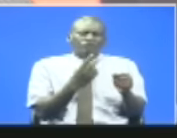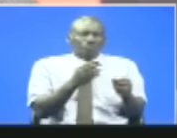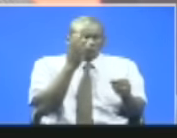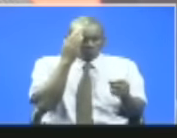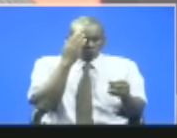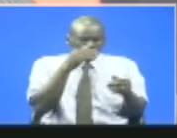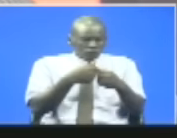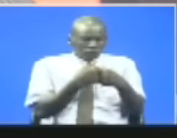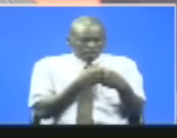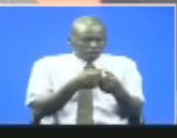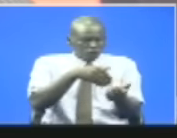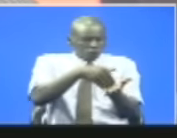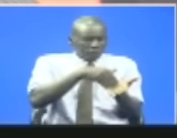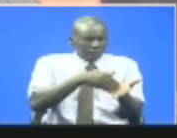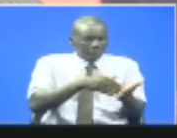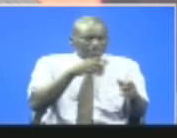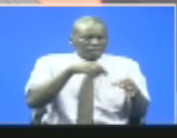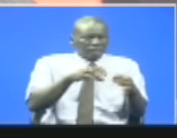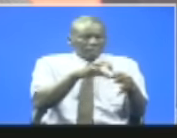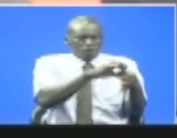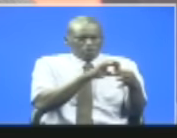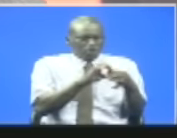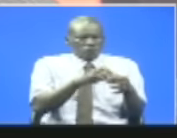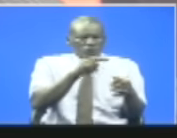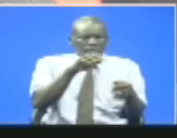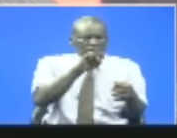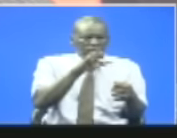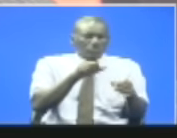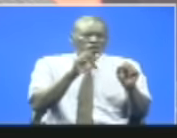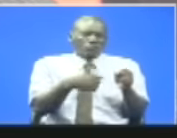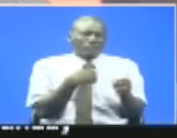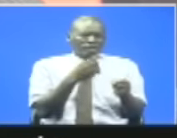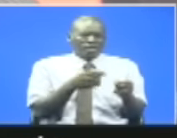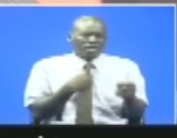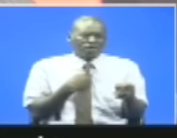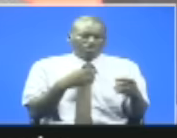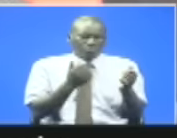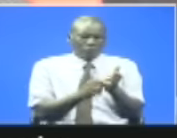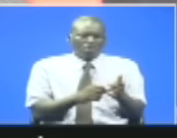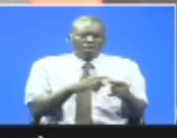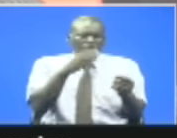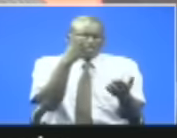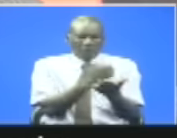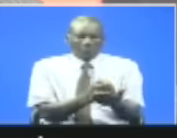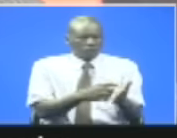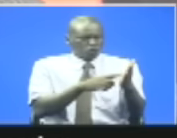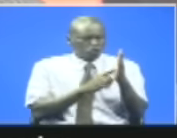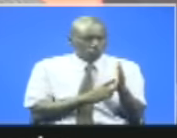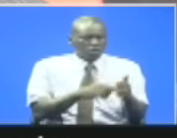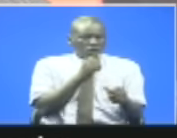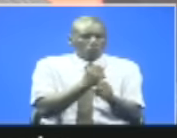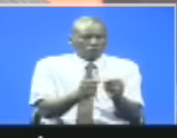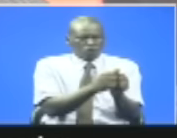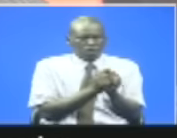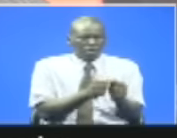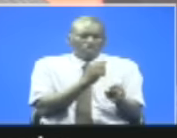cracks in the coalition, then we can say they're heading in a certain direction. The evidence shows that they're still together, they're still working on the